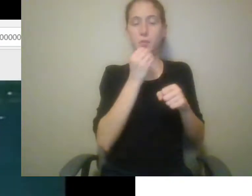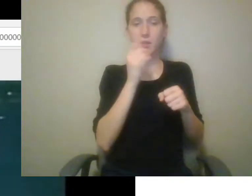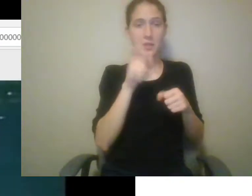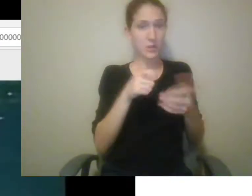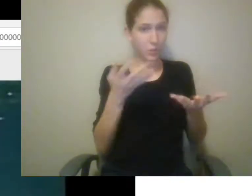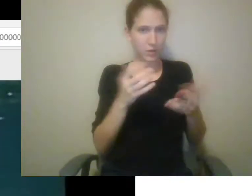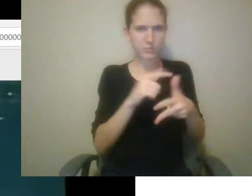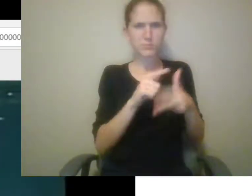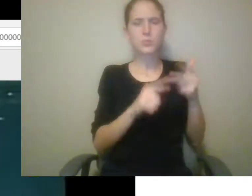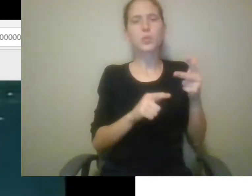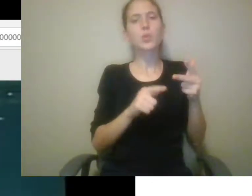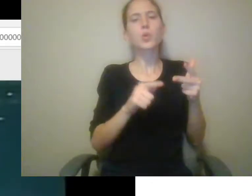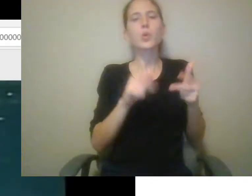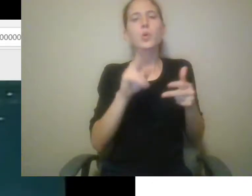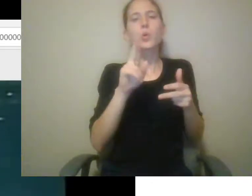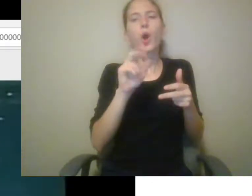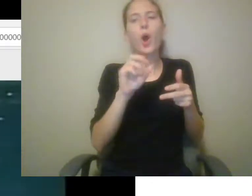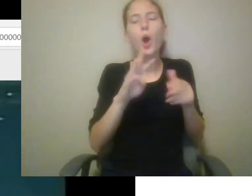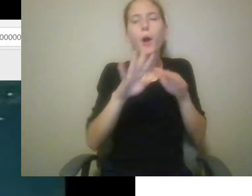Water, sunlight,